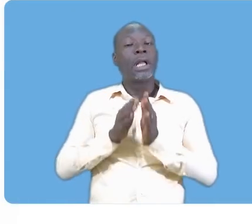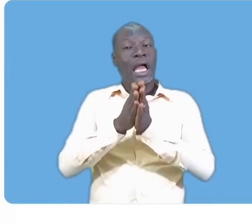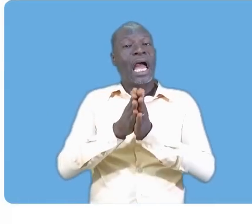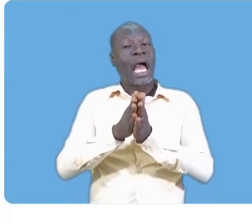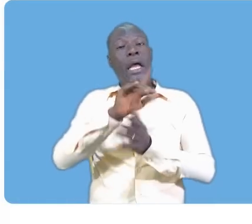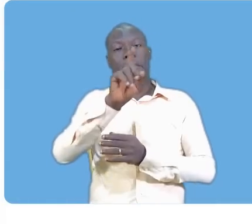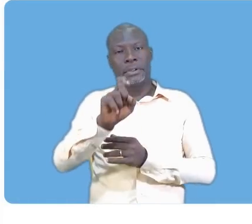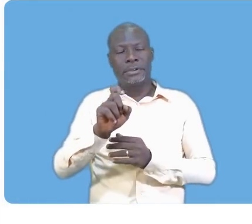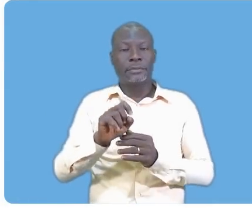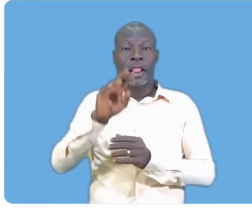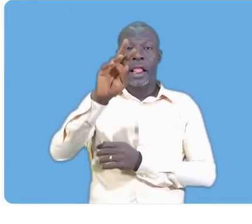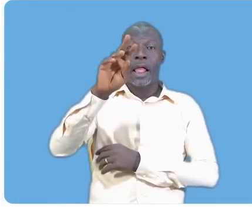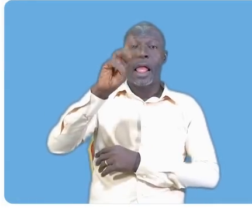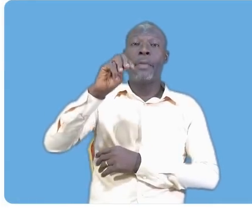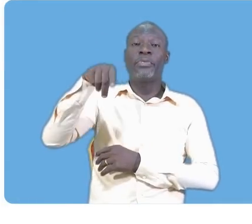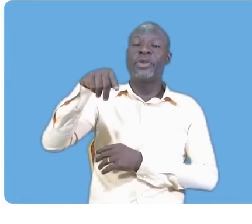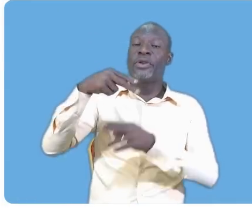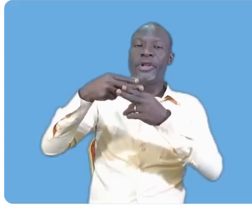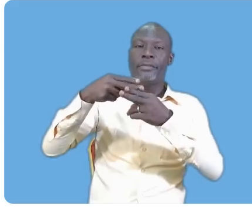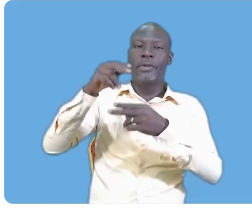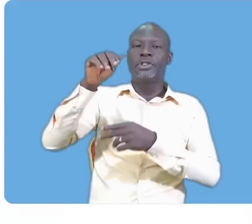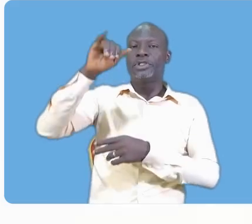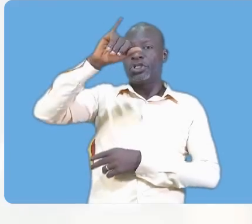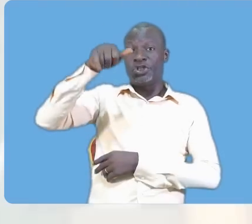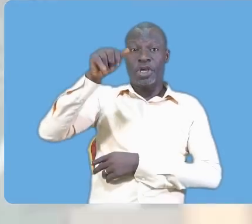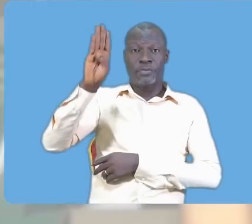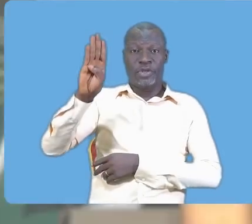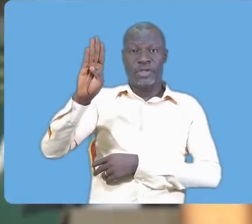koku no yaya no akwasisan